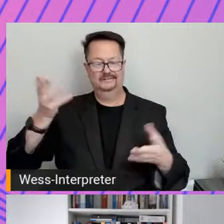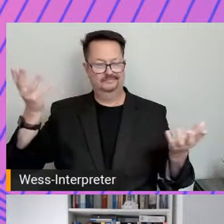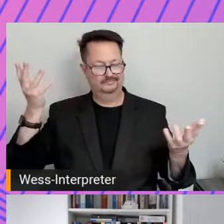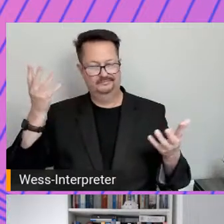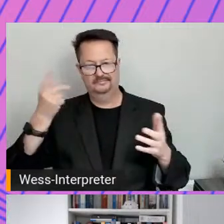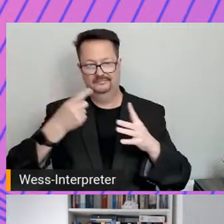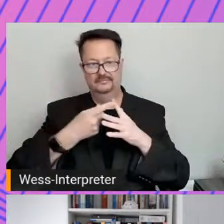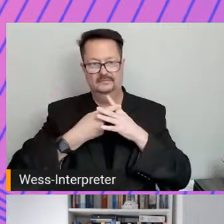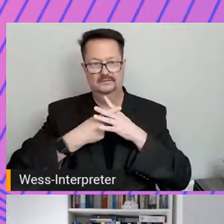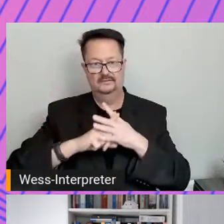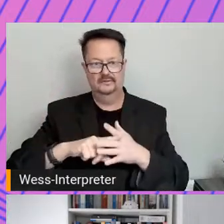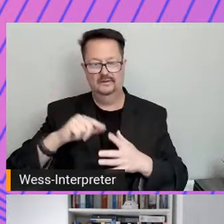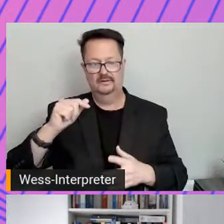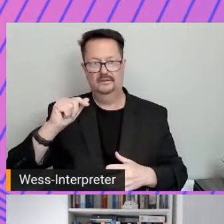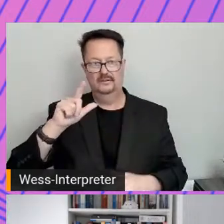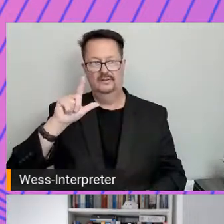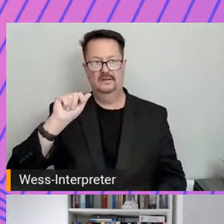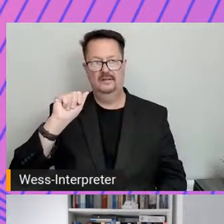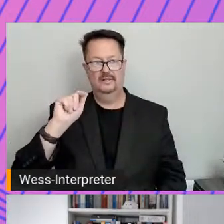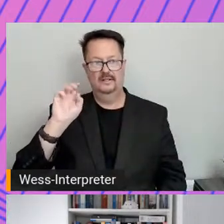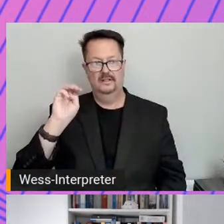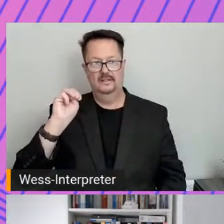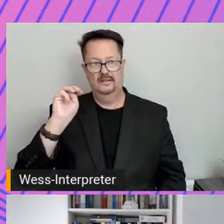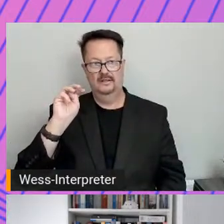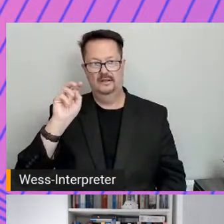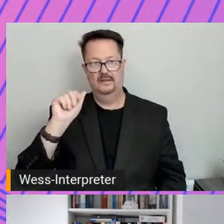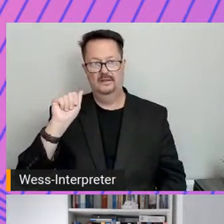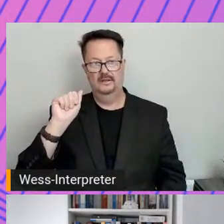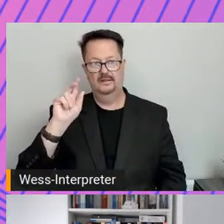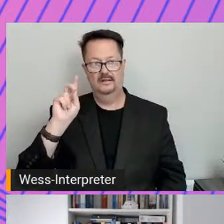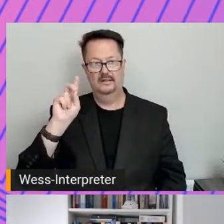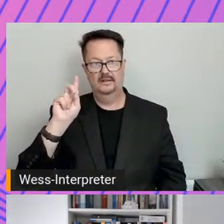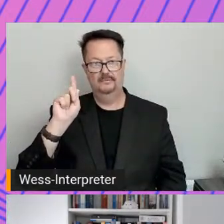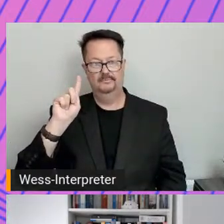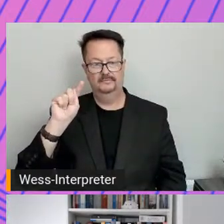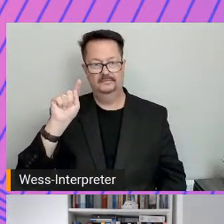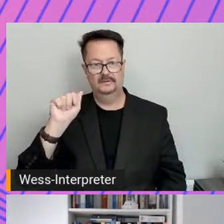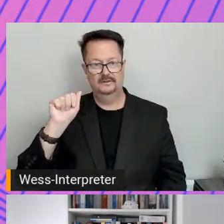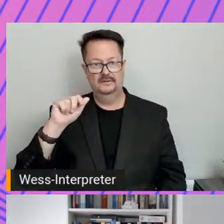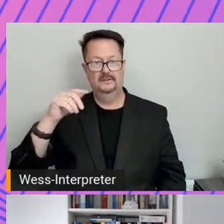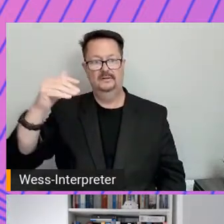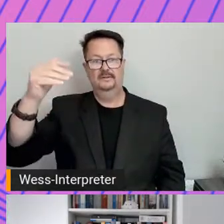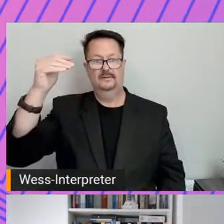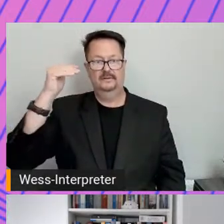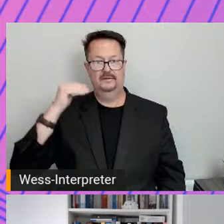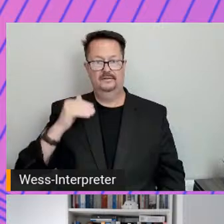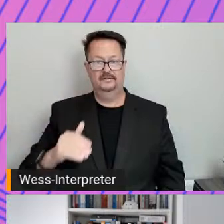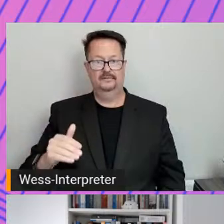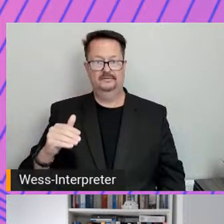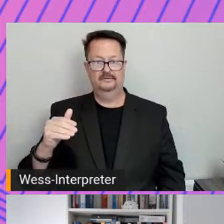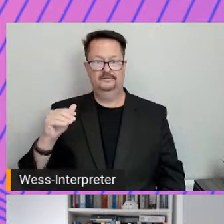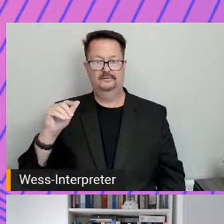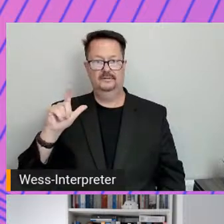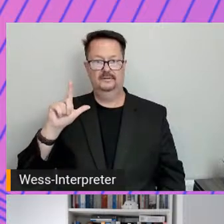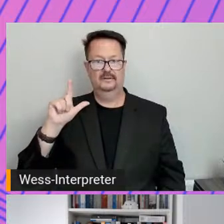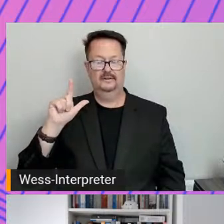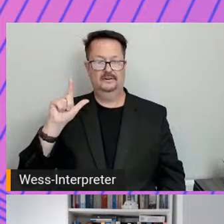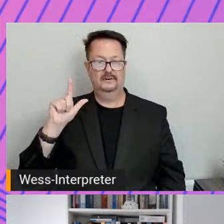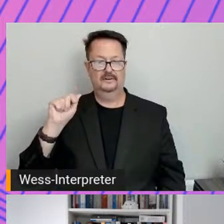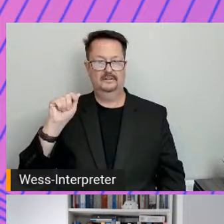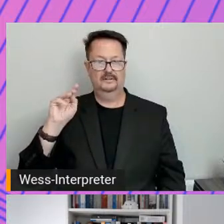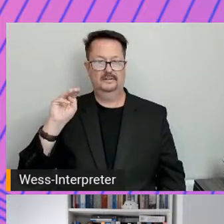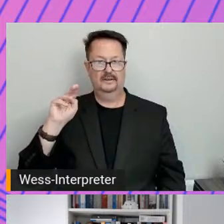a Lambda function in response to a request arriving. And then there's AWS Amazon API Gateway, which is very